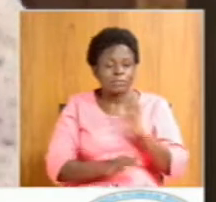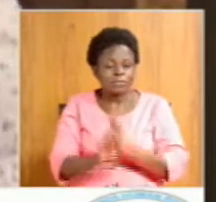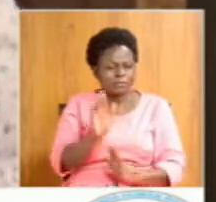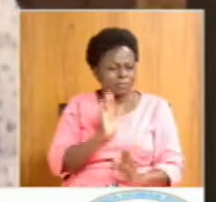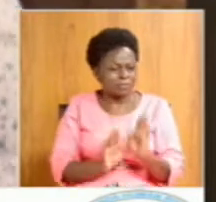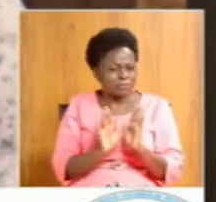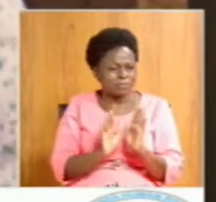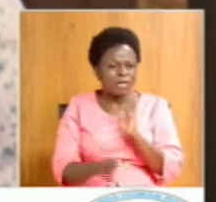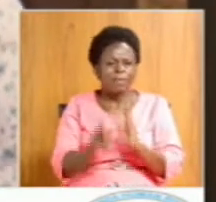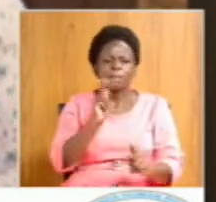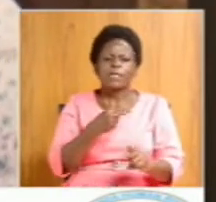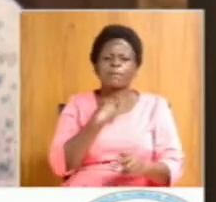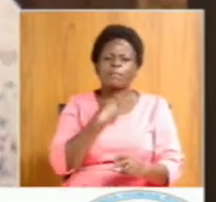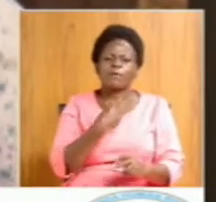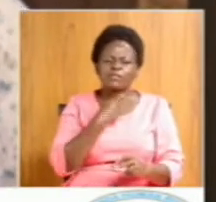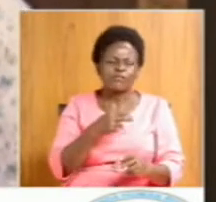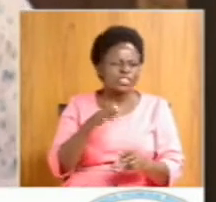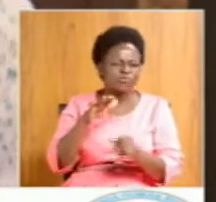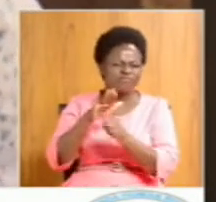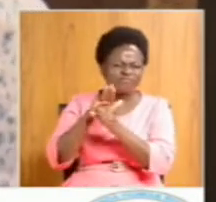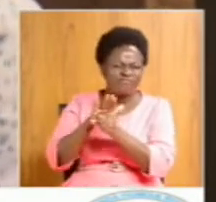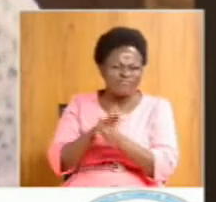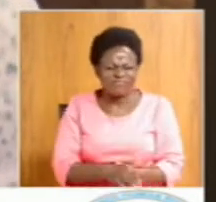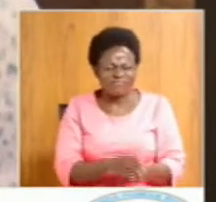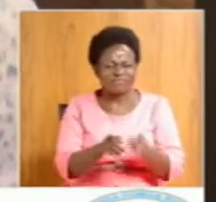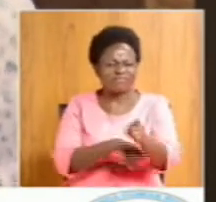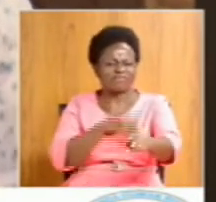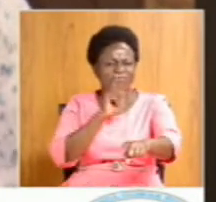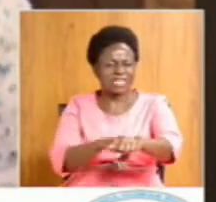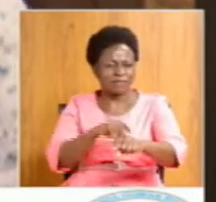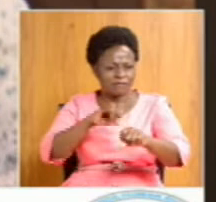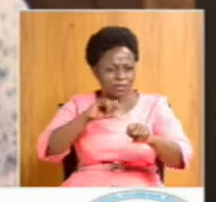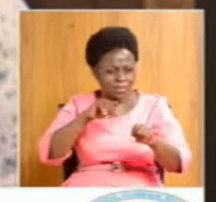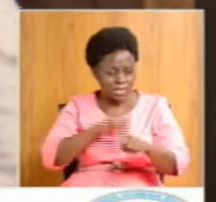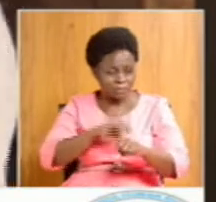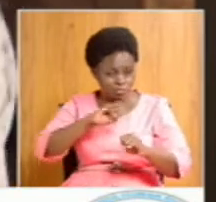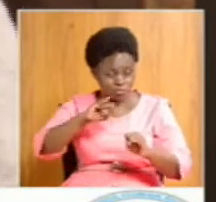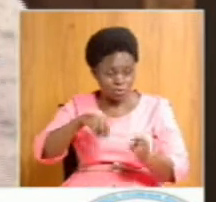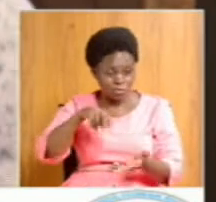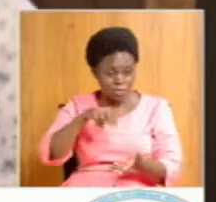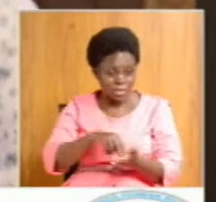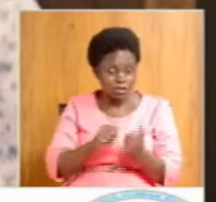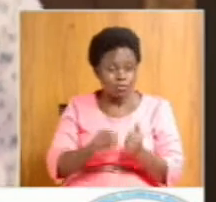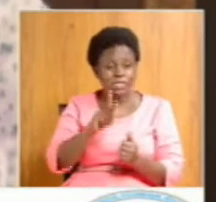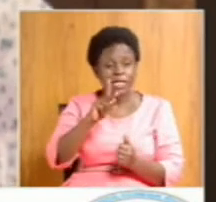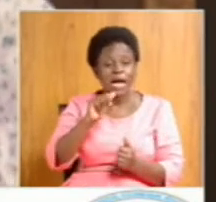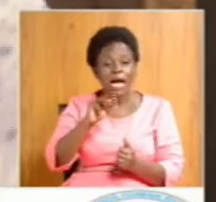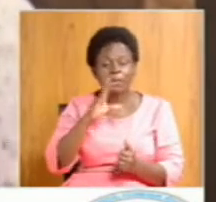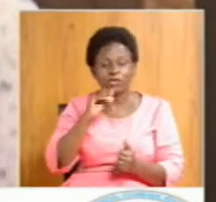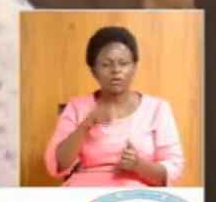Could it be that people's voices have been stamped a lot for a very long time, that every time you try to raise an issue that Kamiya talks about,